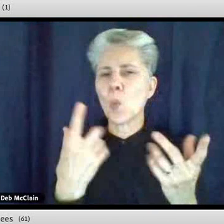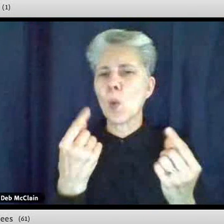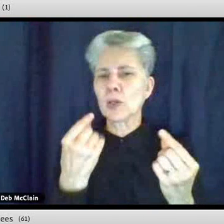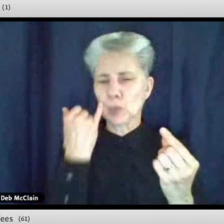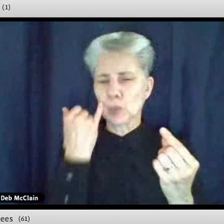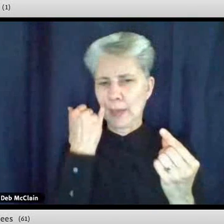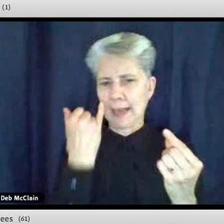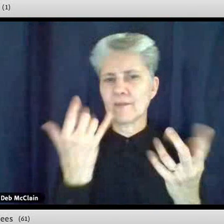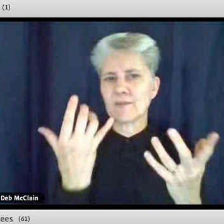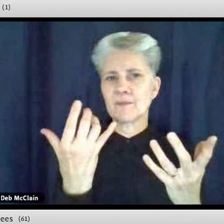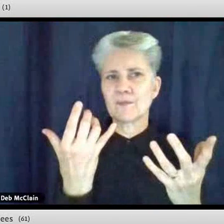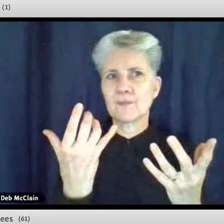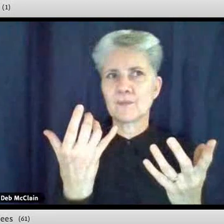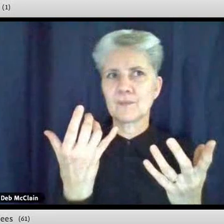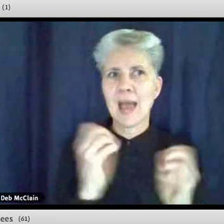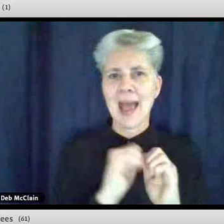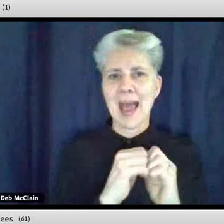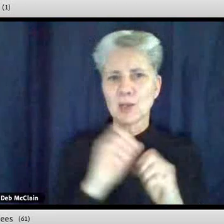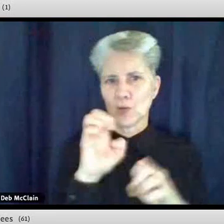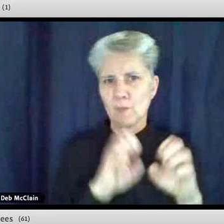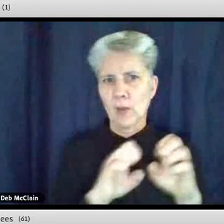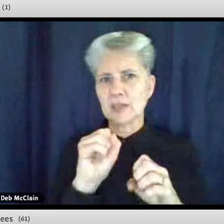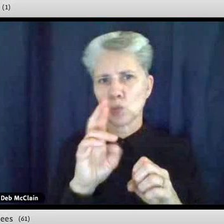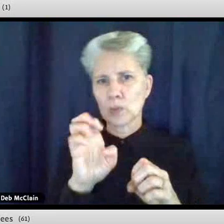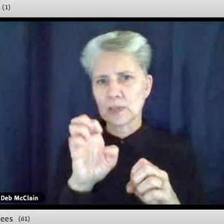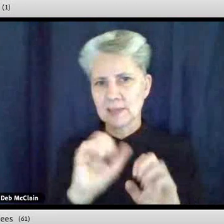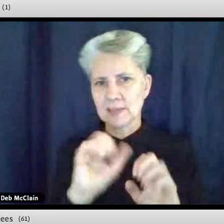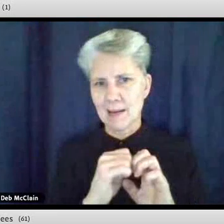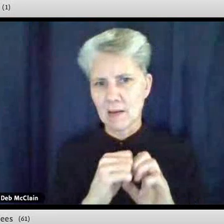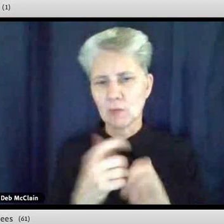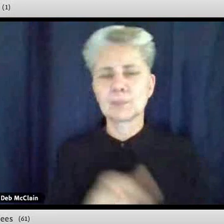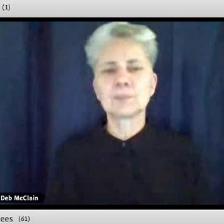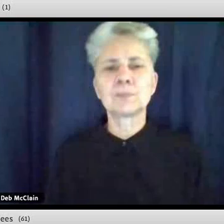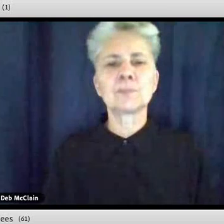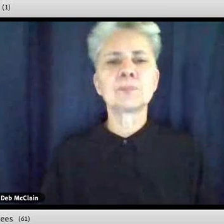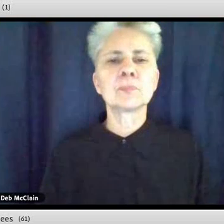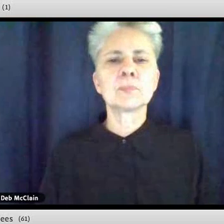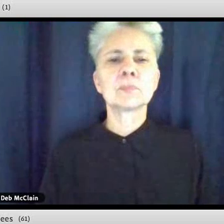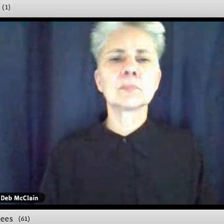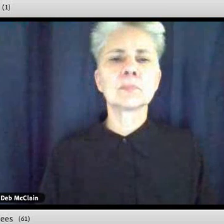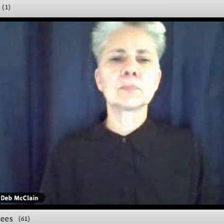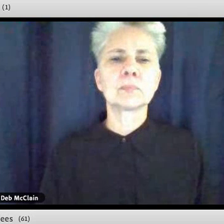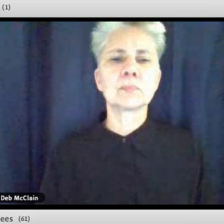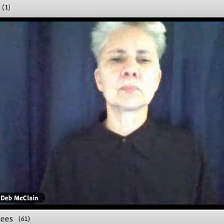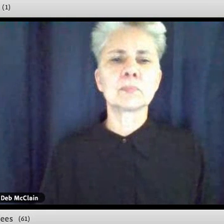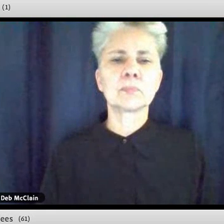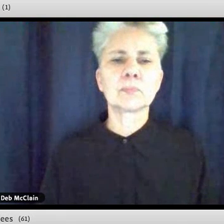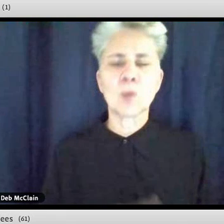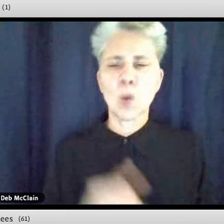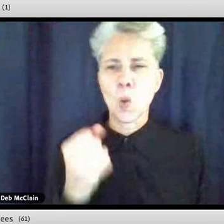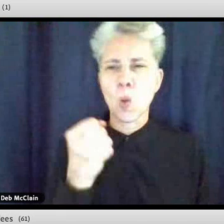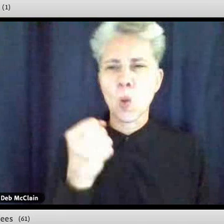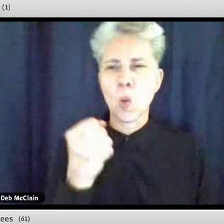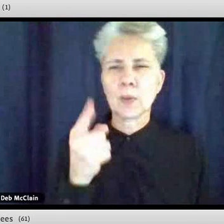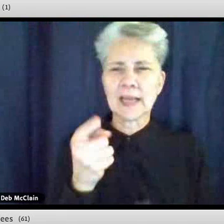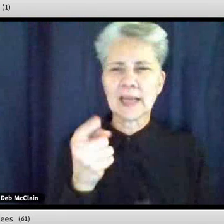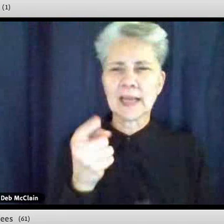not automated? How do you find ways to evaluate sources? Give me just a second and I'll be right back.